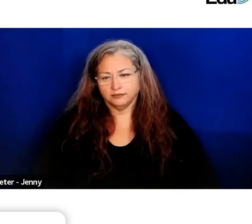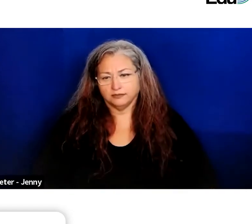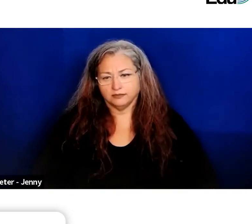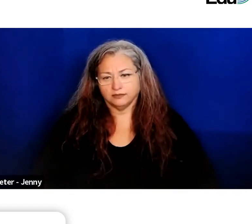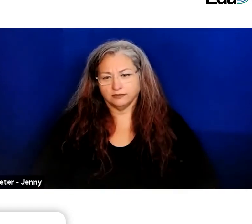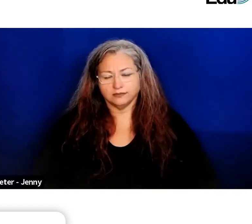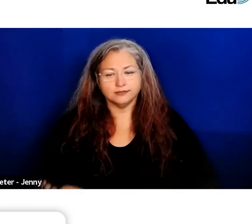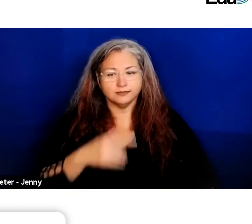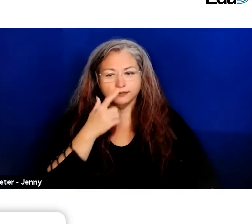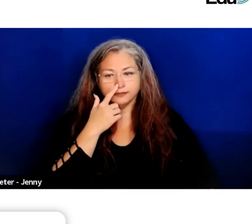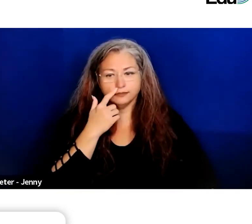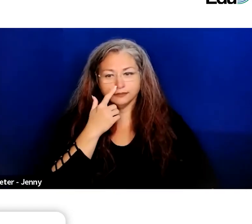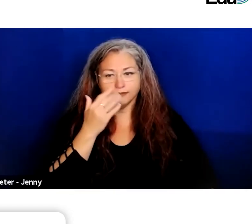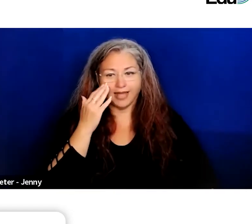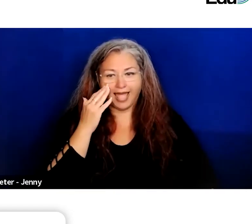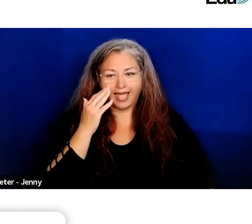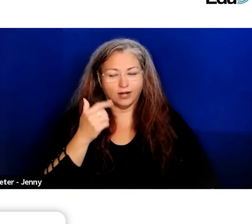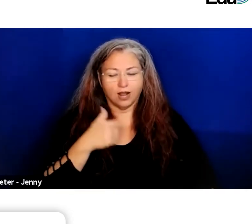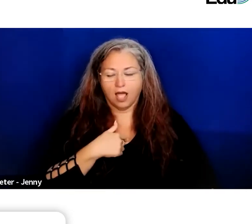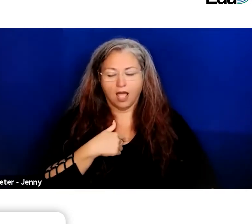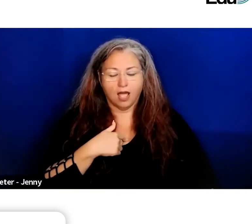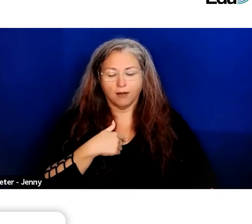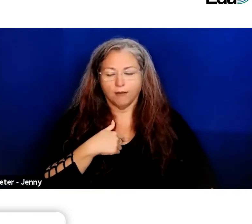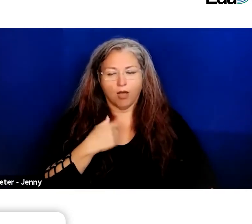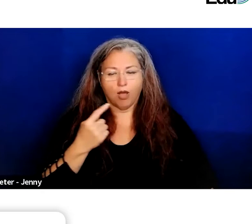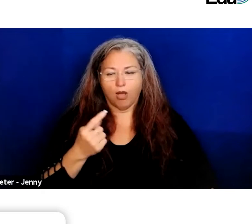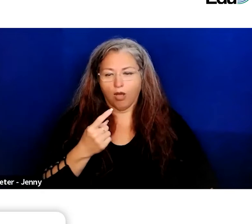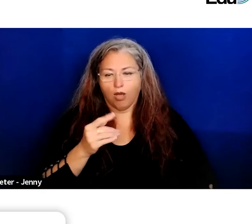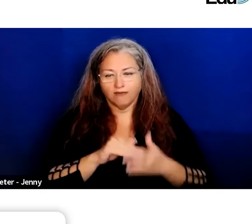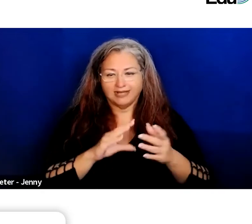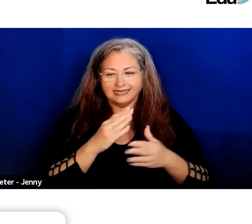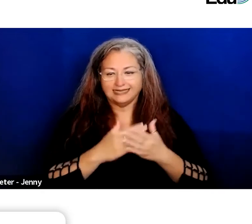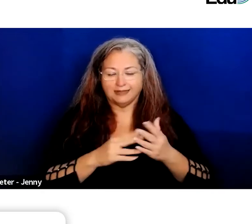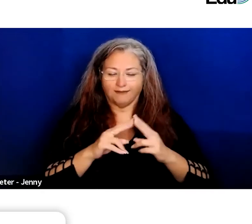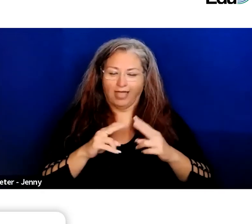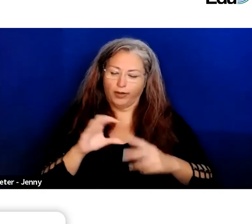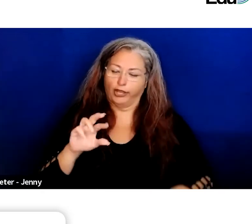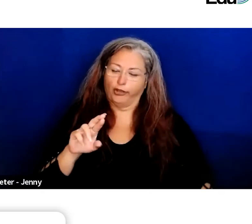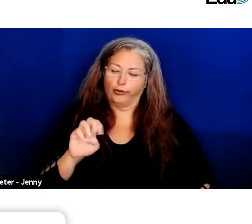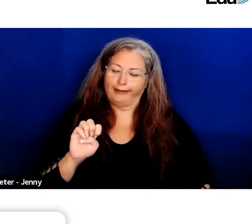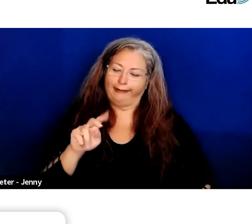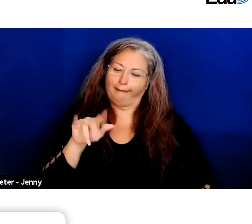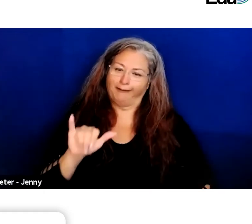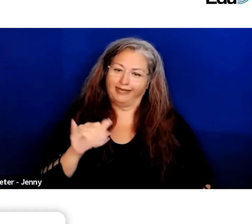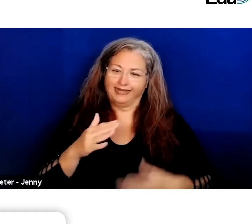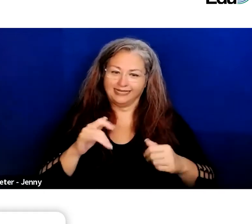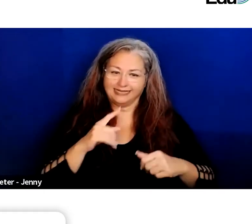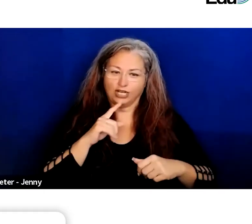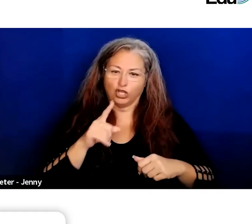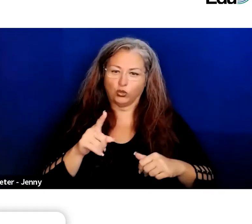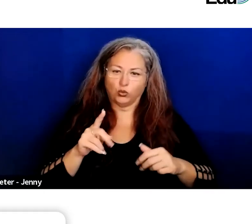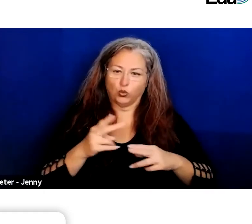I know that I am all the time. And then there's just really creepy things like you wear a